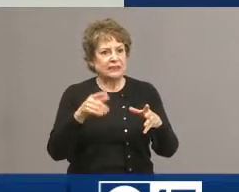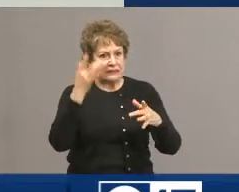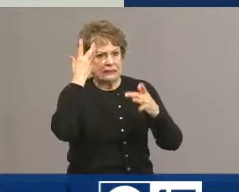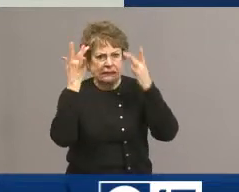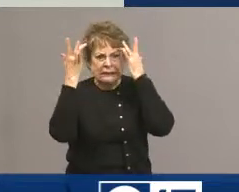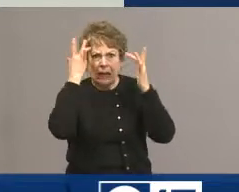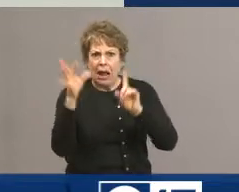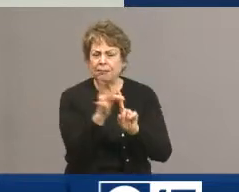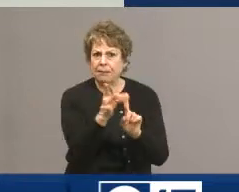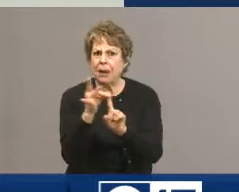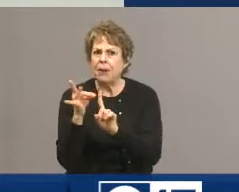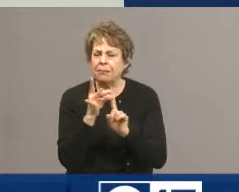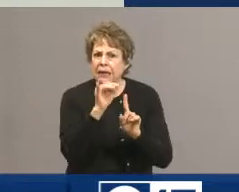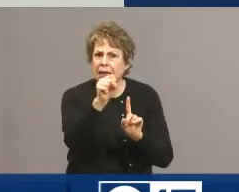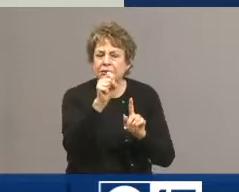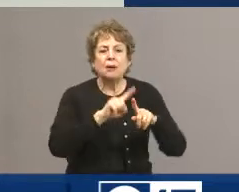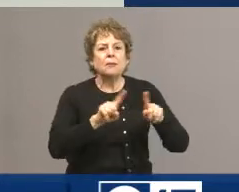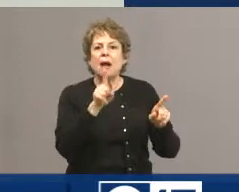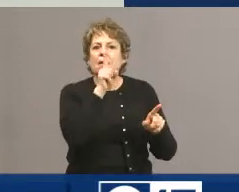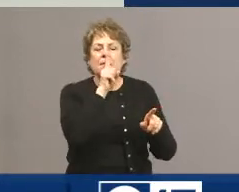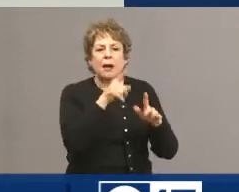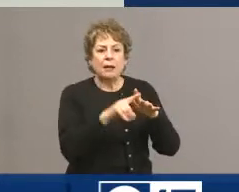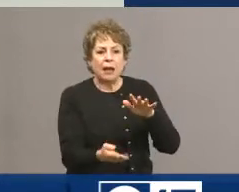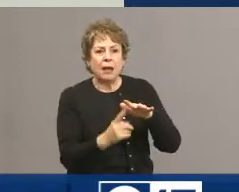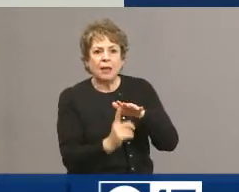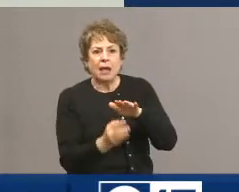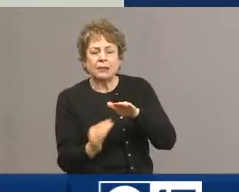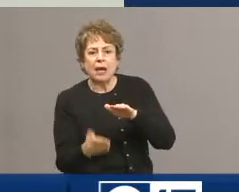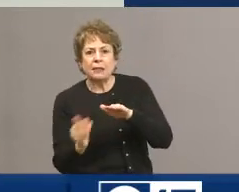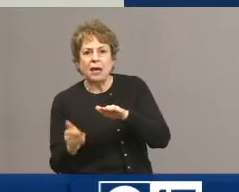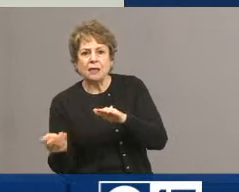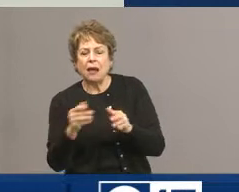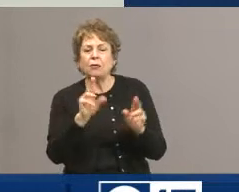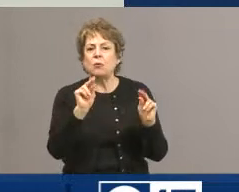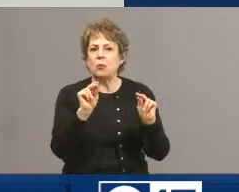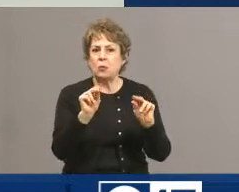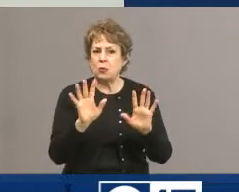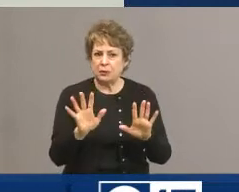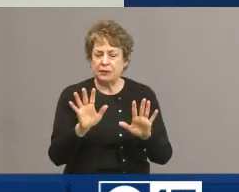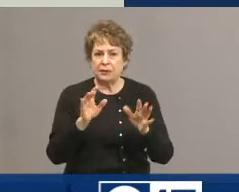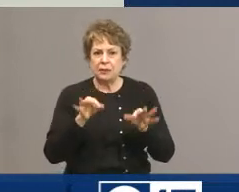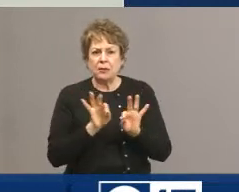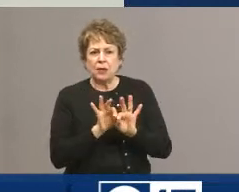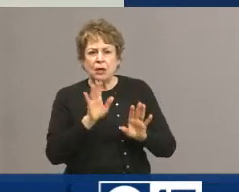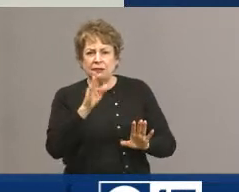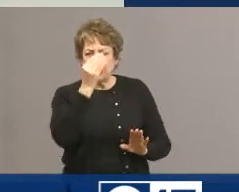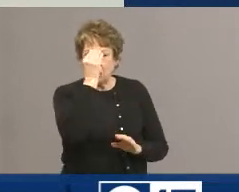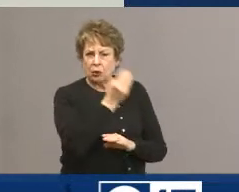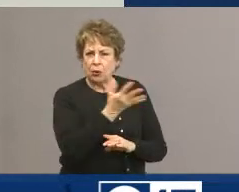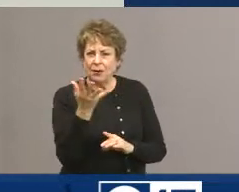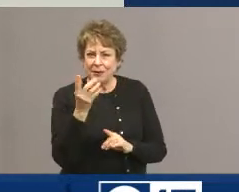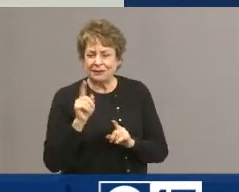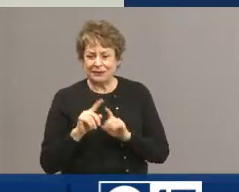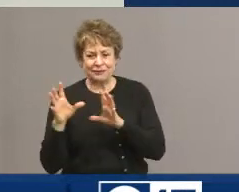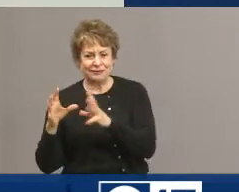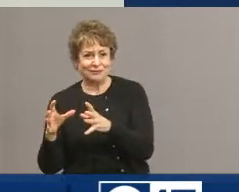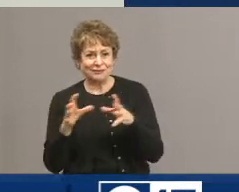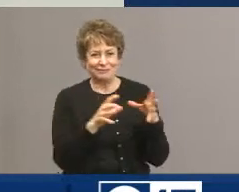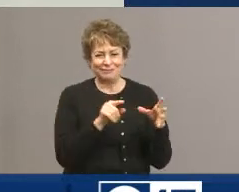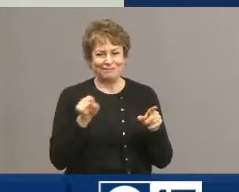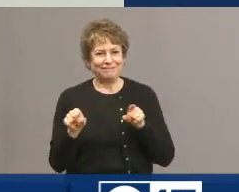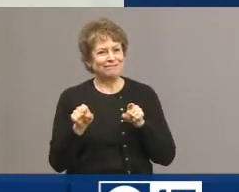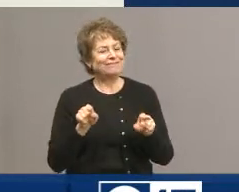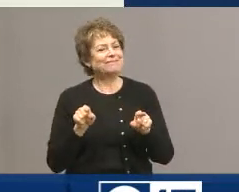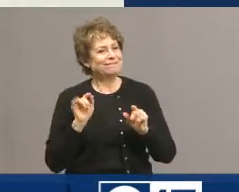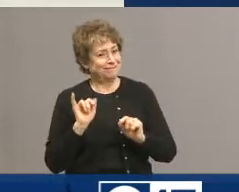get out far and wide in the state of Arizona. Now, if you look at hospitalizations, we've had a lot of focus at